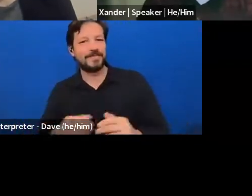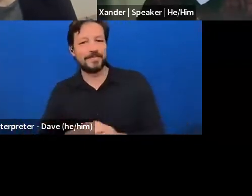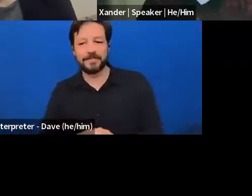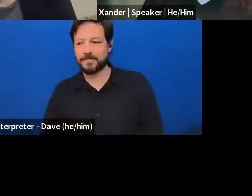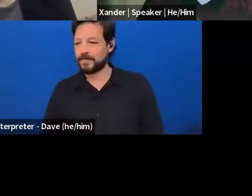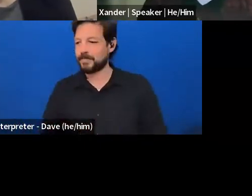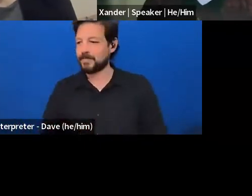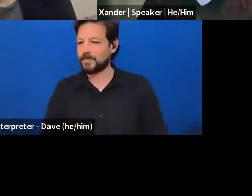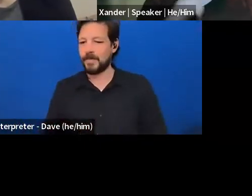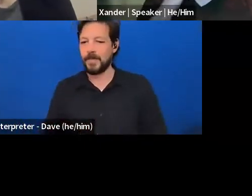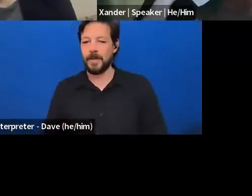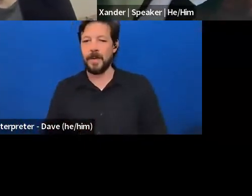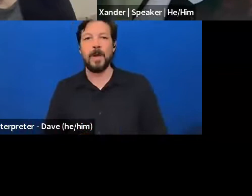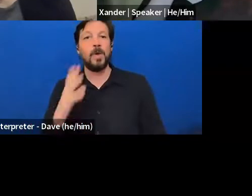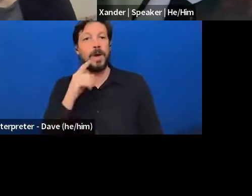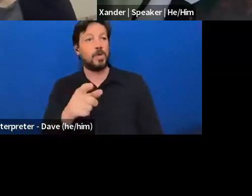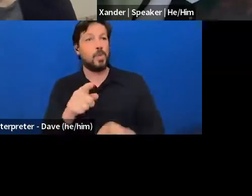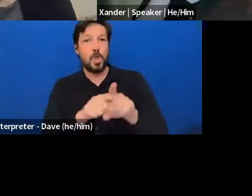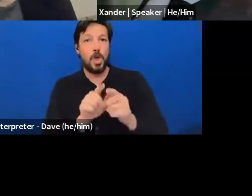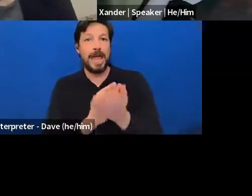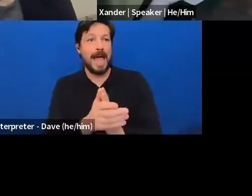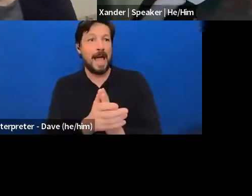skill set for inclusion,